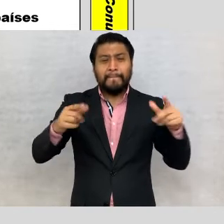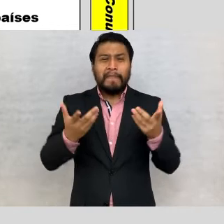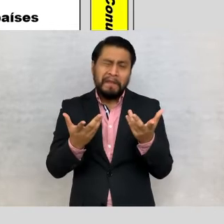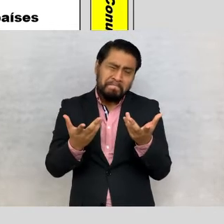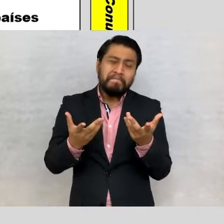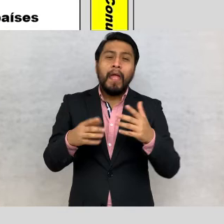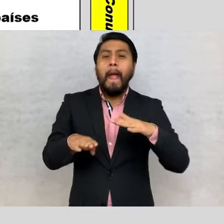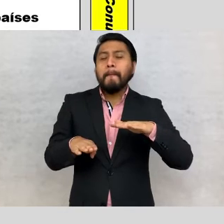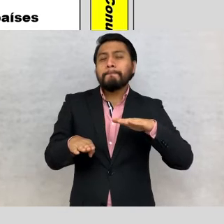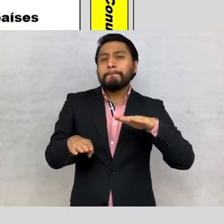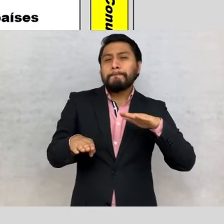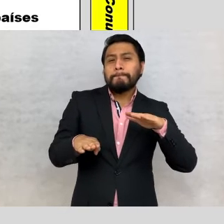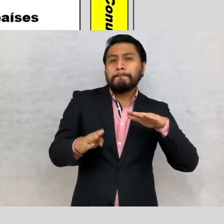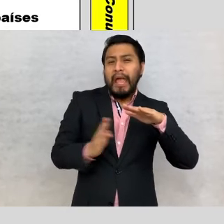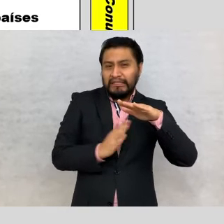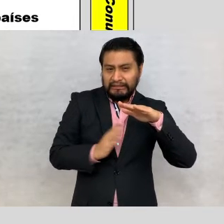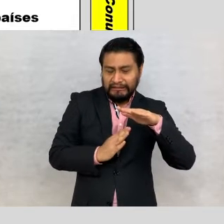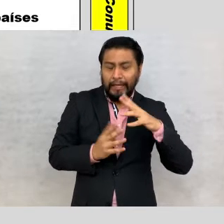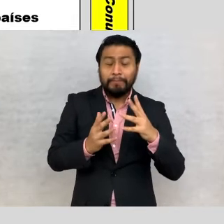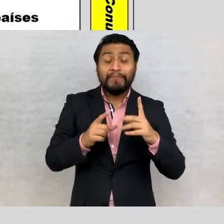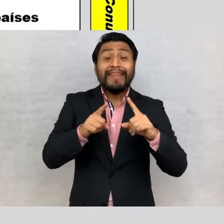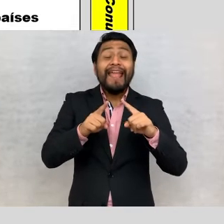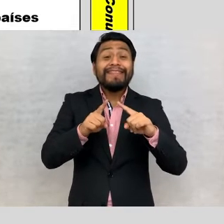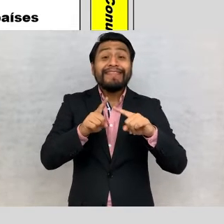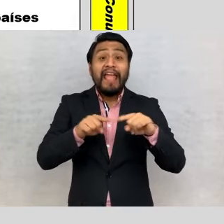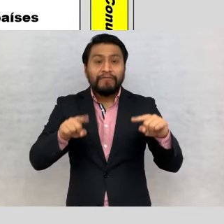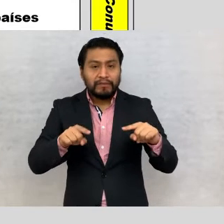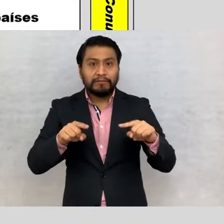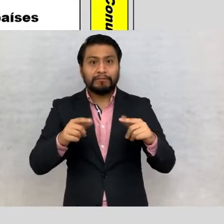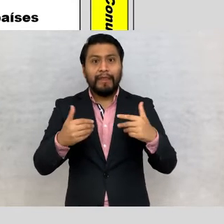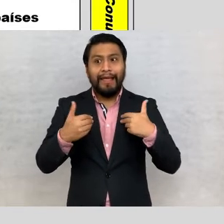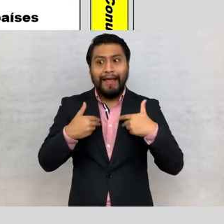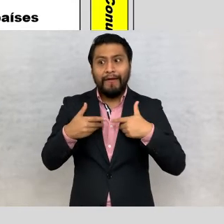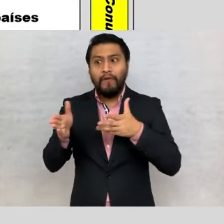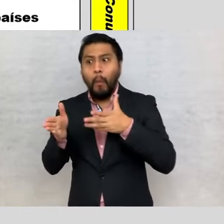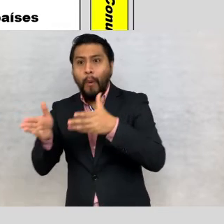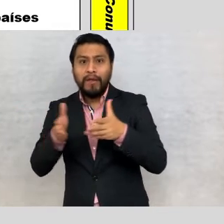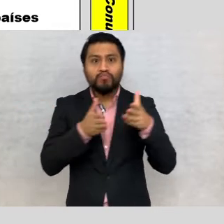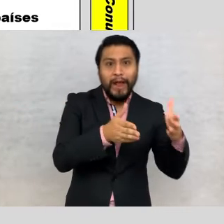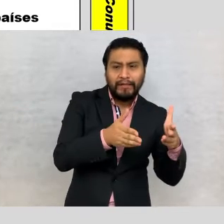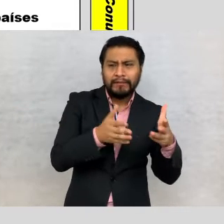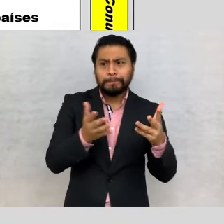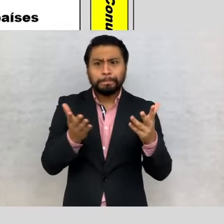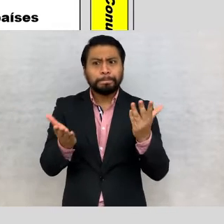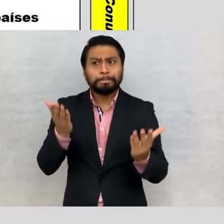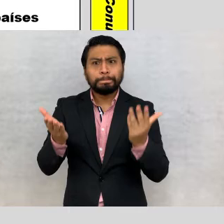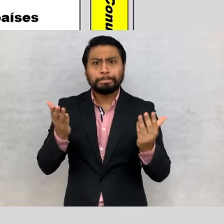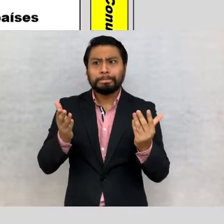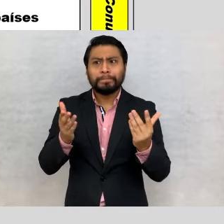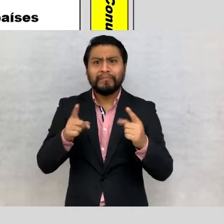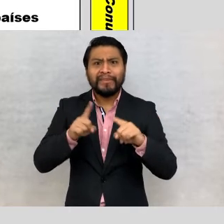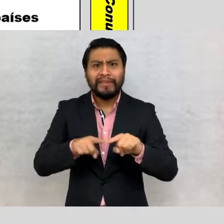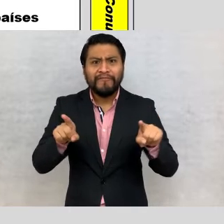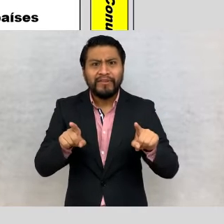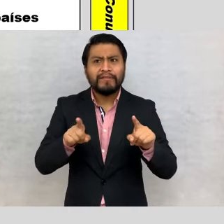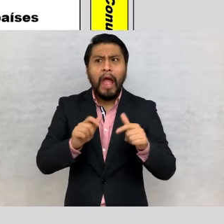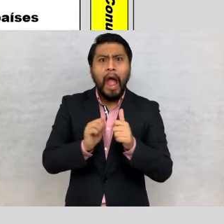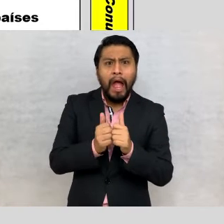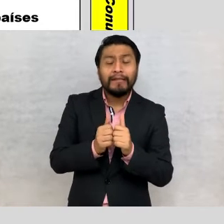Basically, the difference between the eugenic paths has been defined in that the